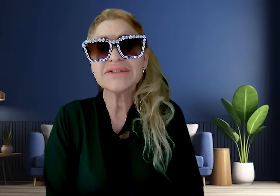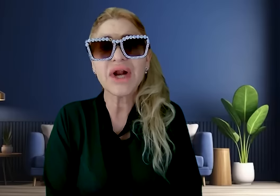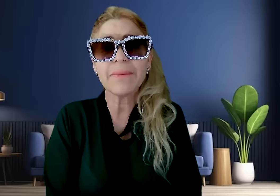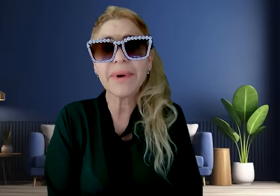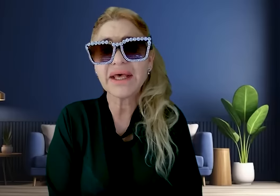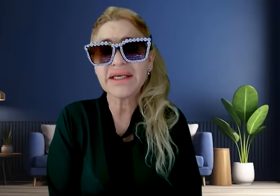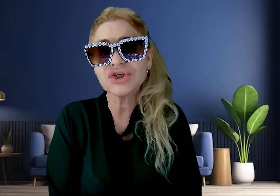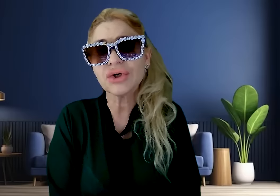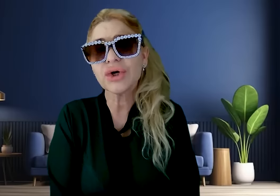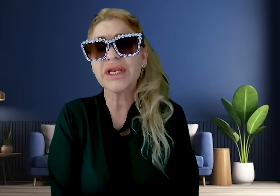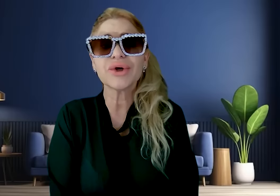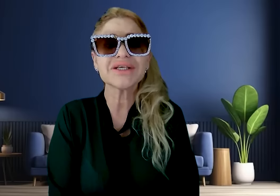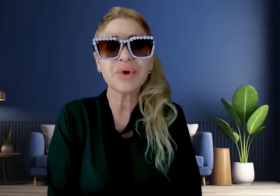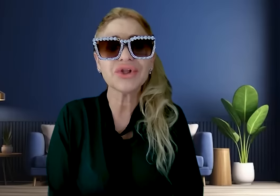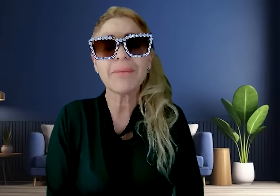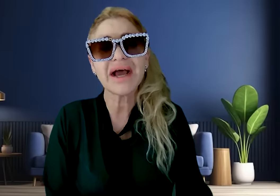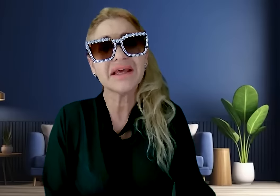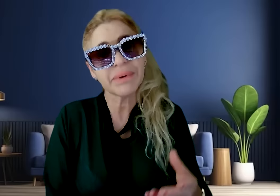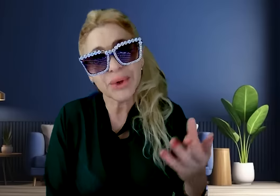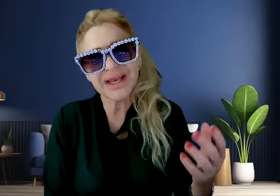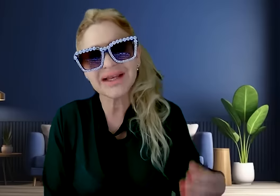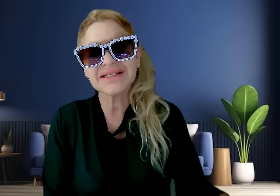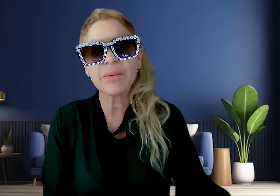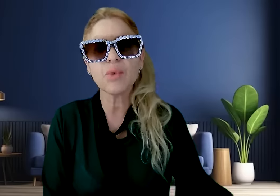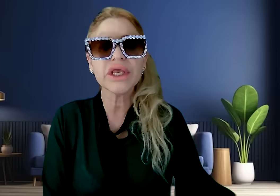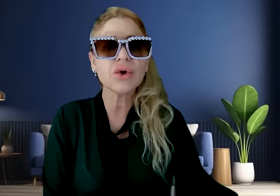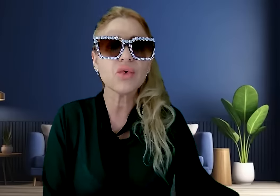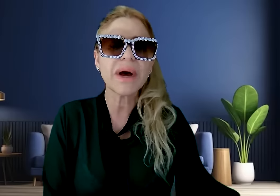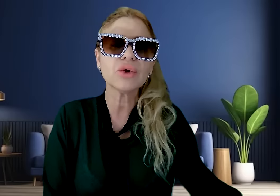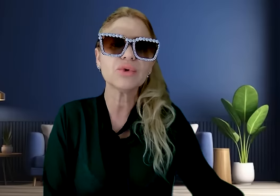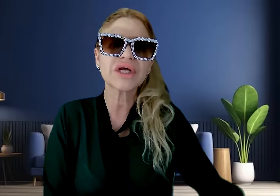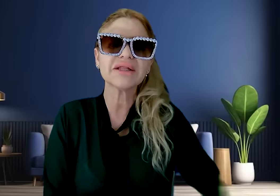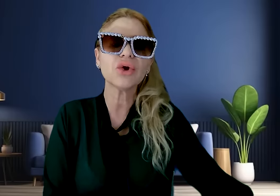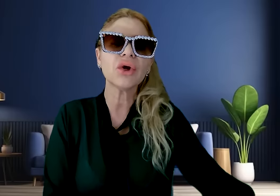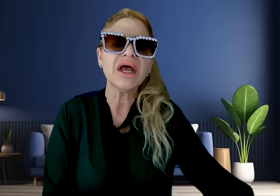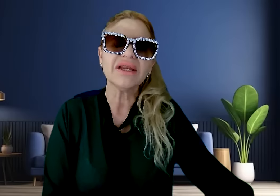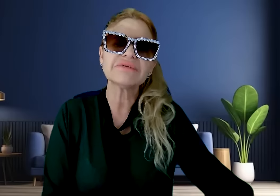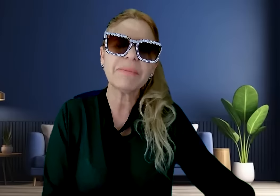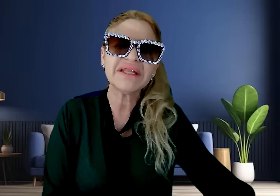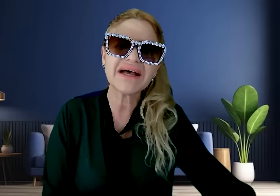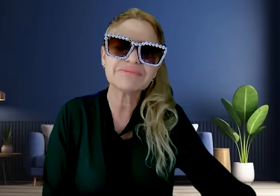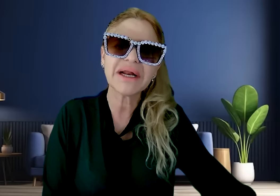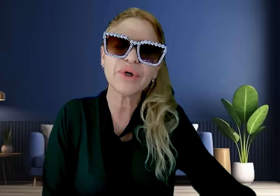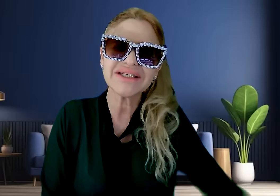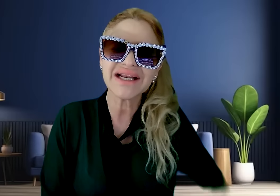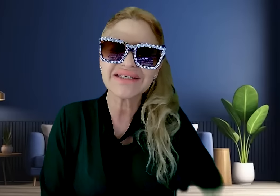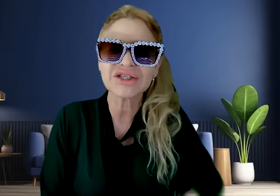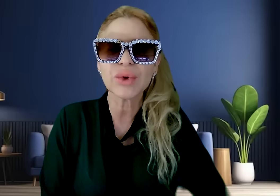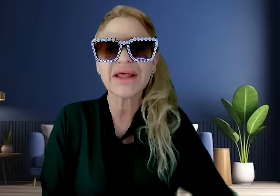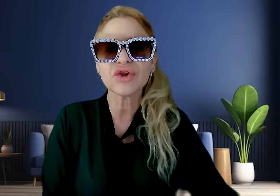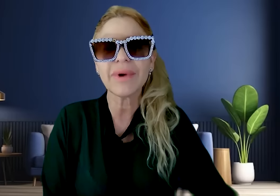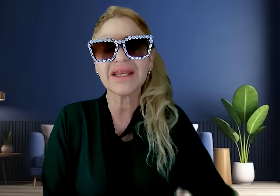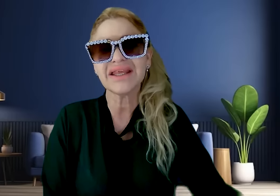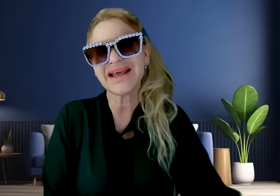mis amores, Trump ha hecho lo que le corresponde a Biden, pero él está muy ocupado buscando las pepitas para ponérselas